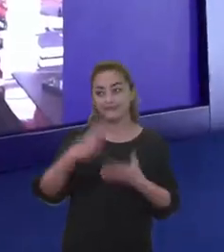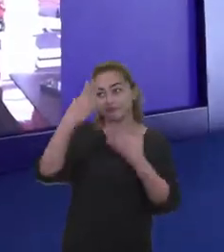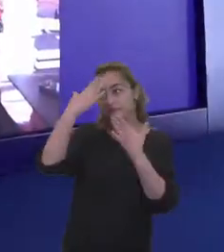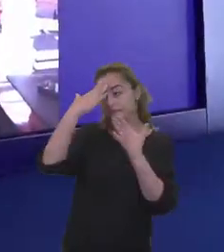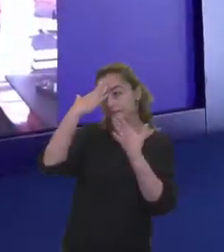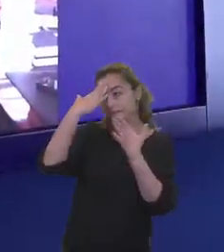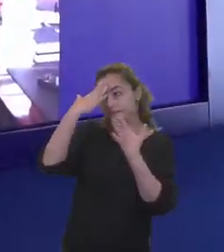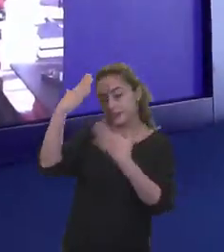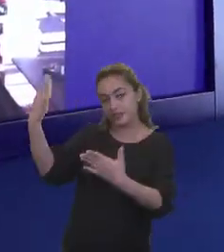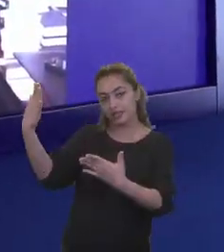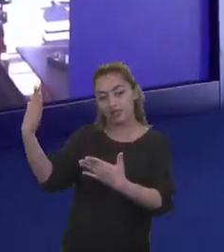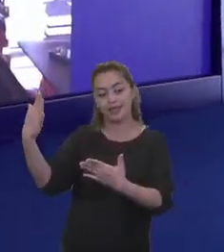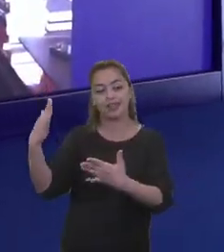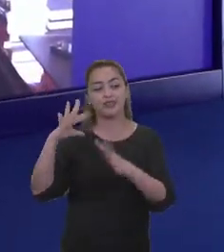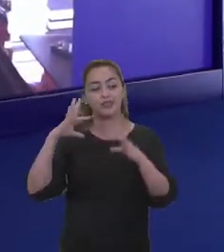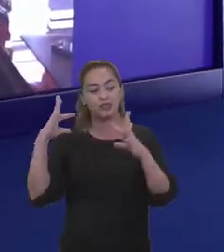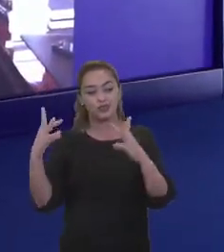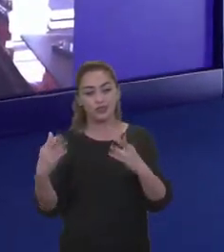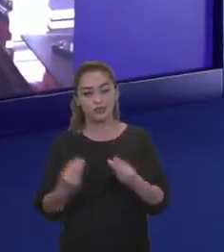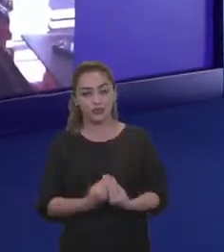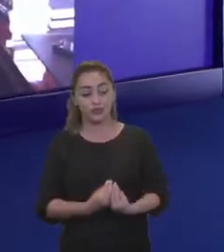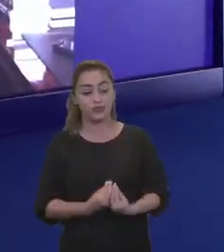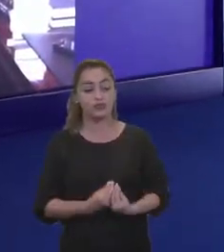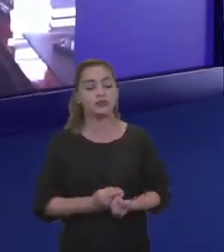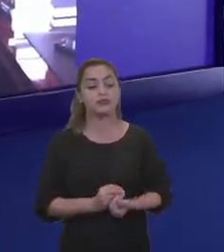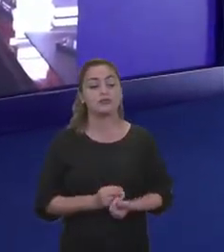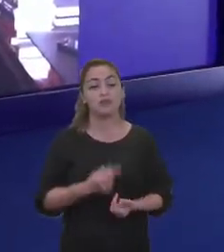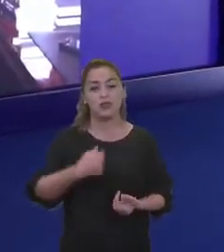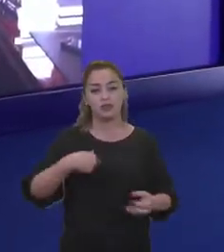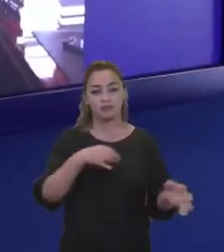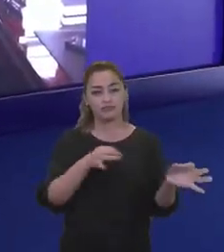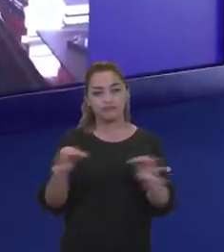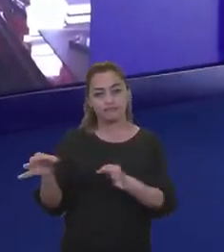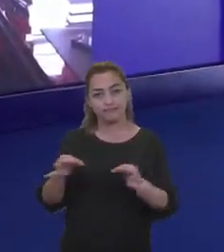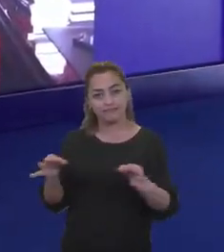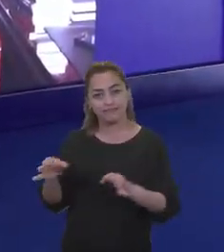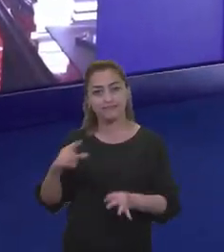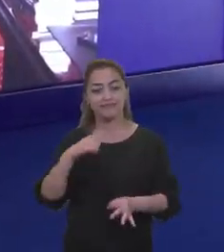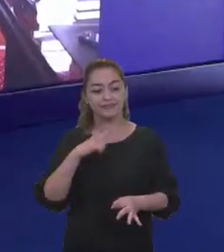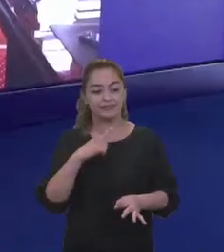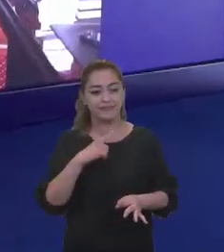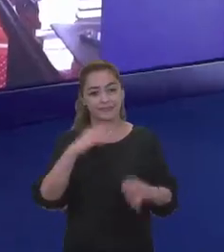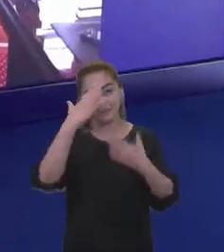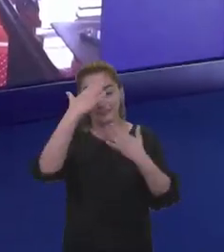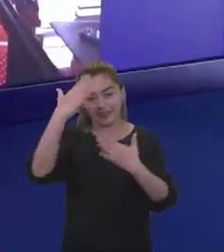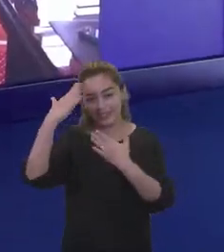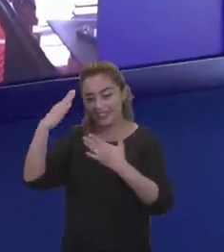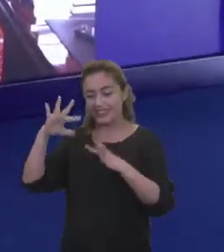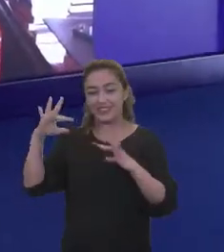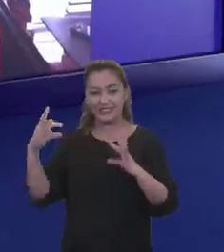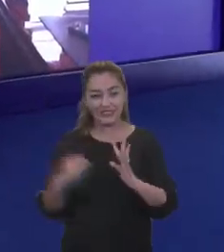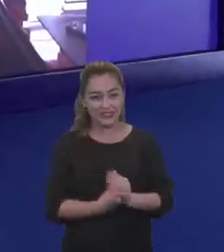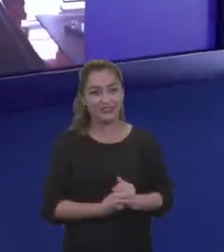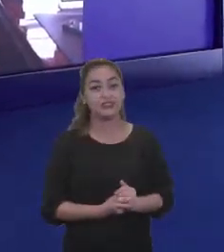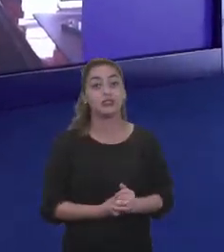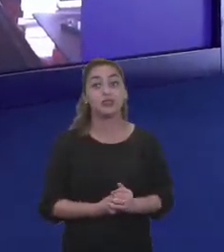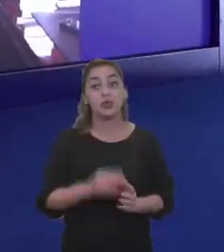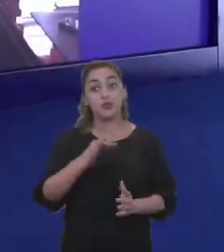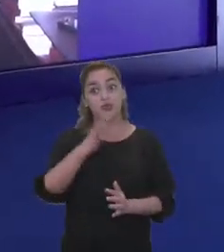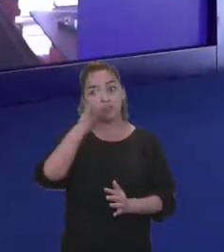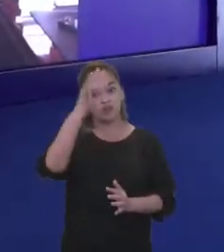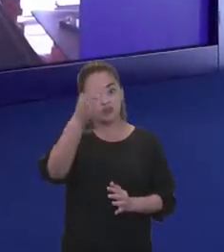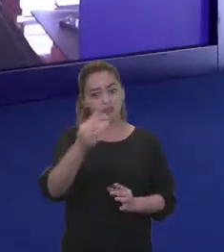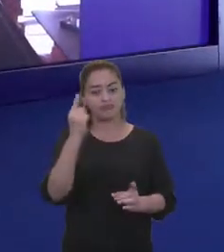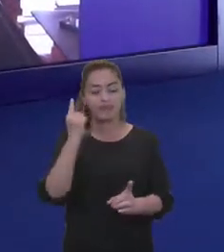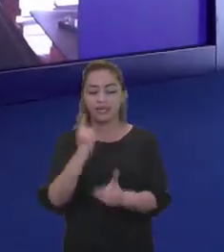And in fact, non-diverse organizations will fail to exist in the future, but in the near future. As